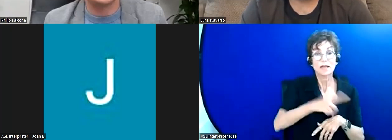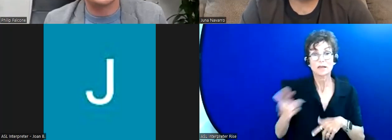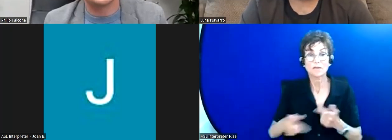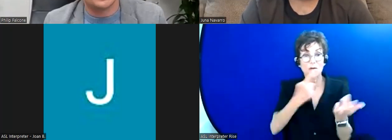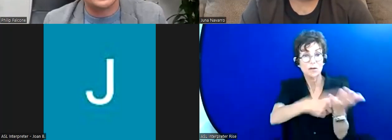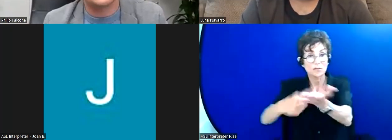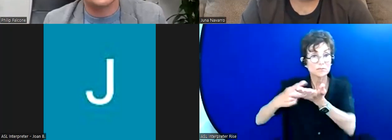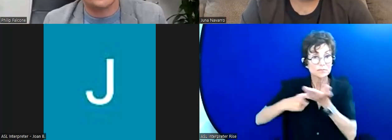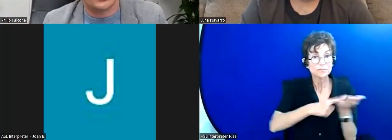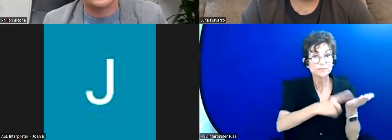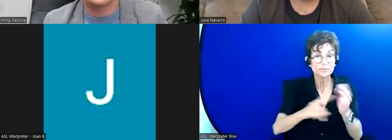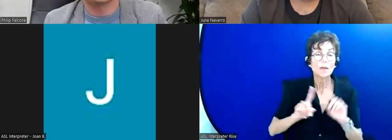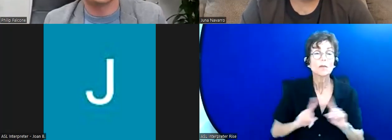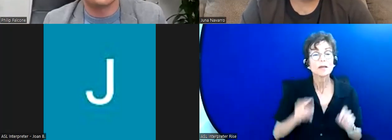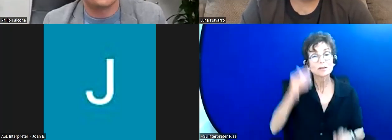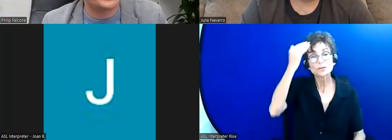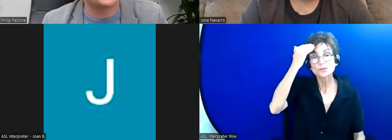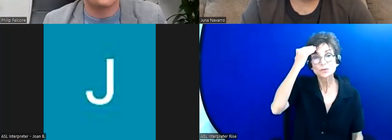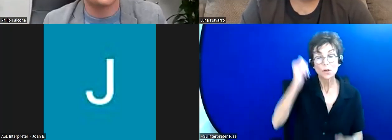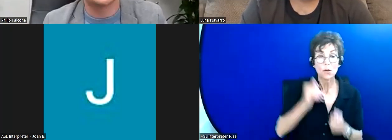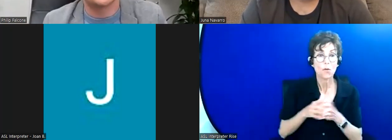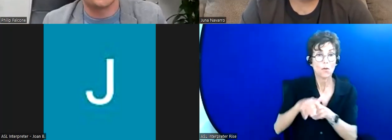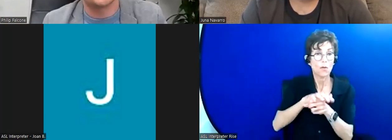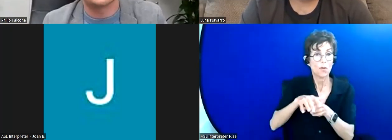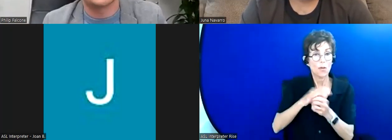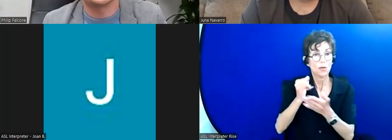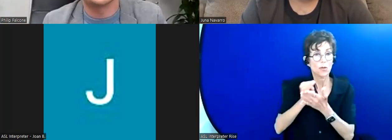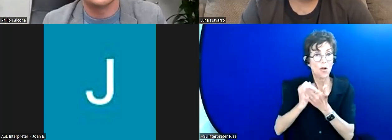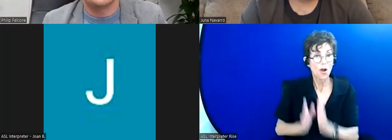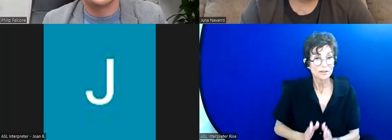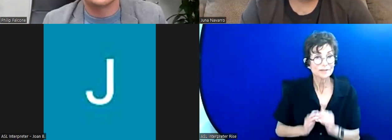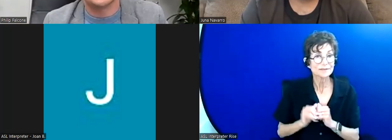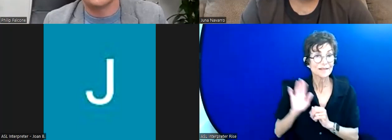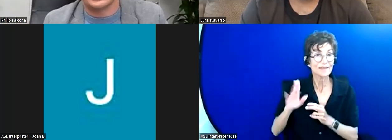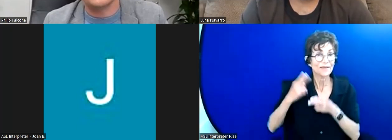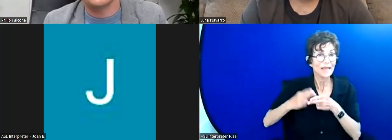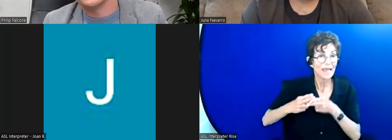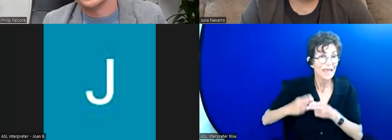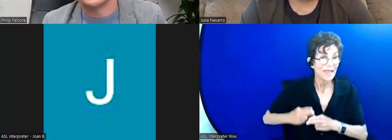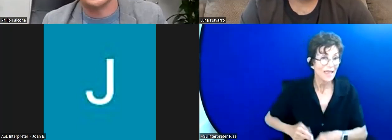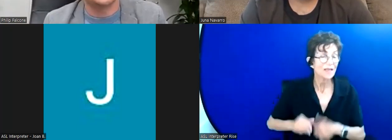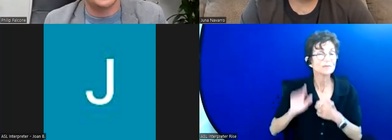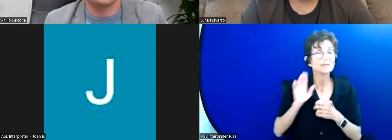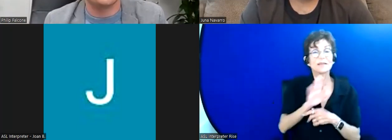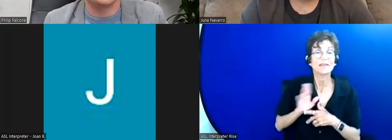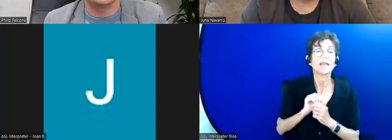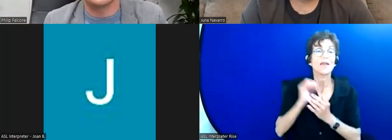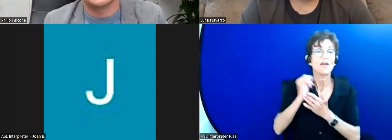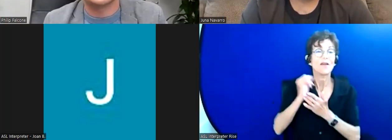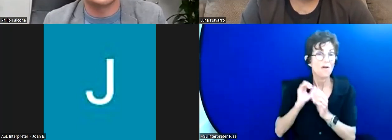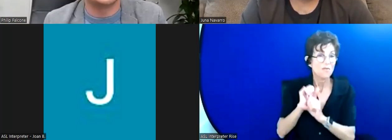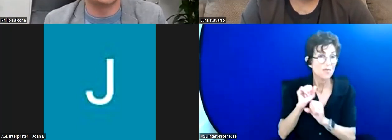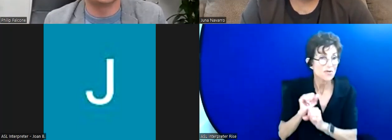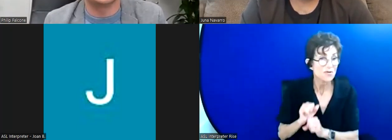knowing local artists and being familiar with their work is so important, as I mentioned, because I know I don't particularly care for